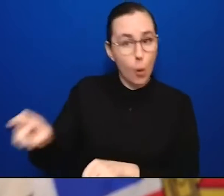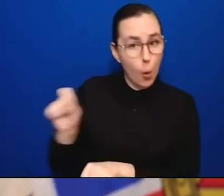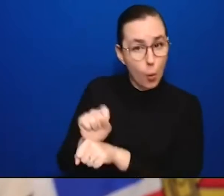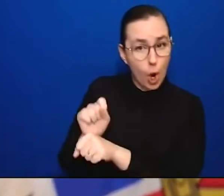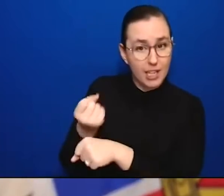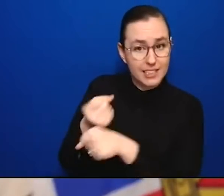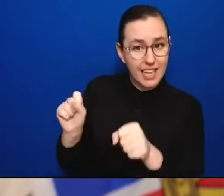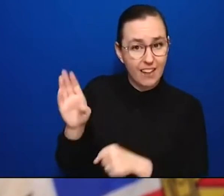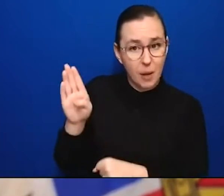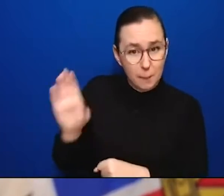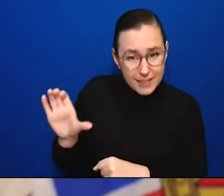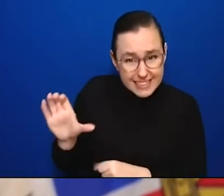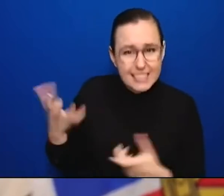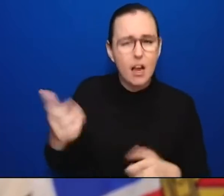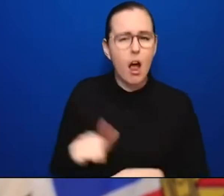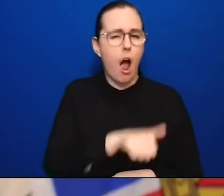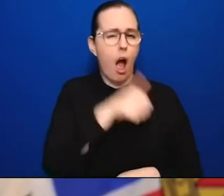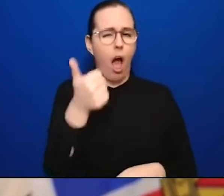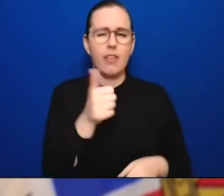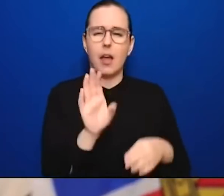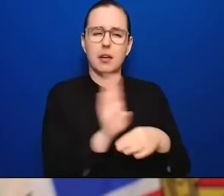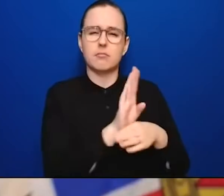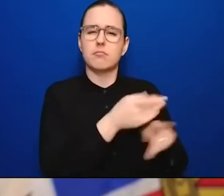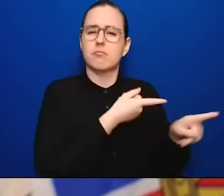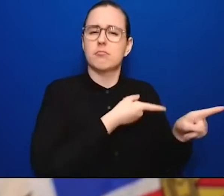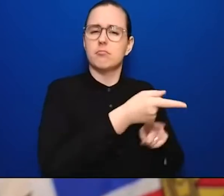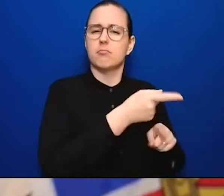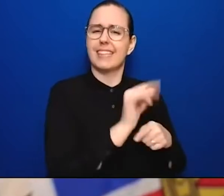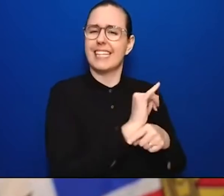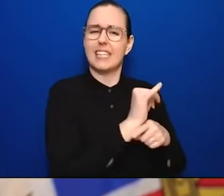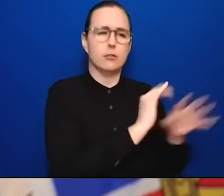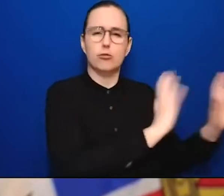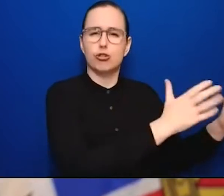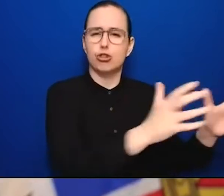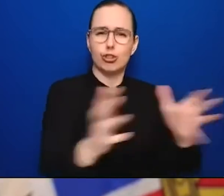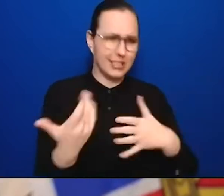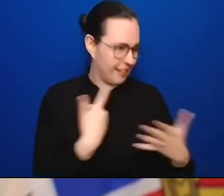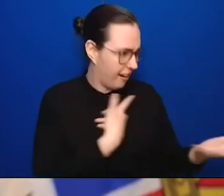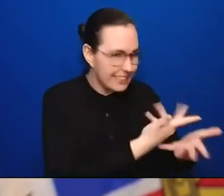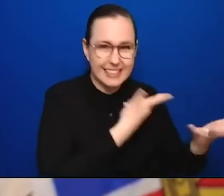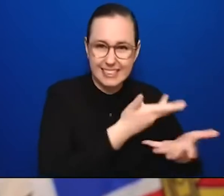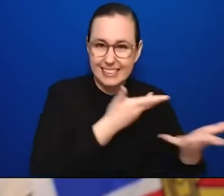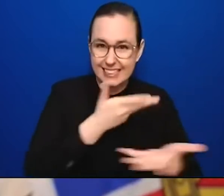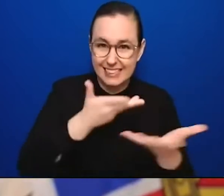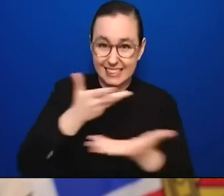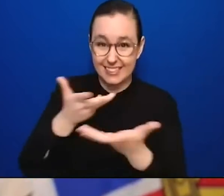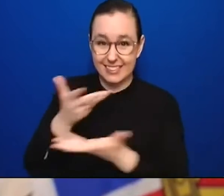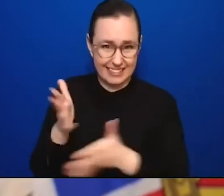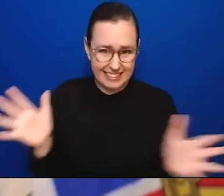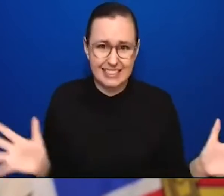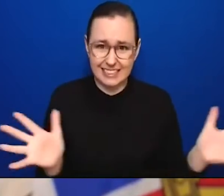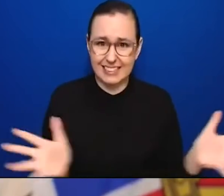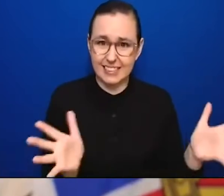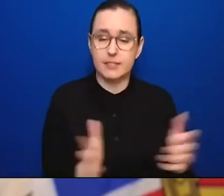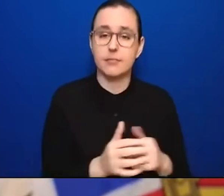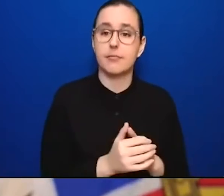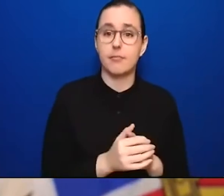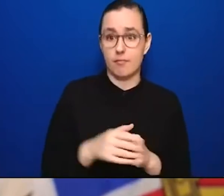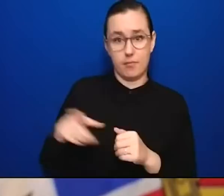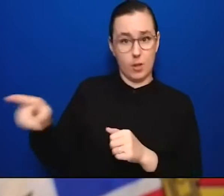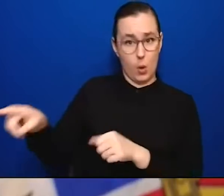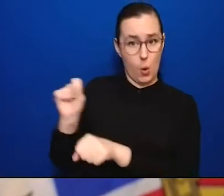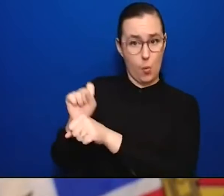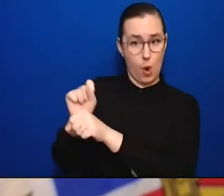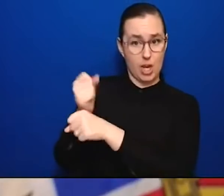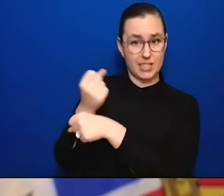for businesses and is available to address your questions. As an employer, we know that you have an obligation to do all